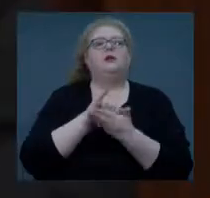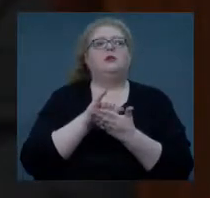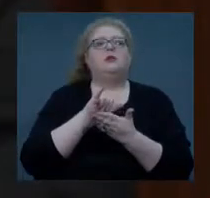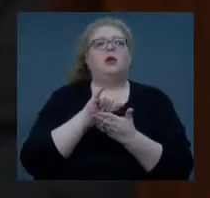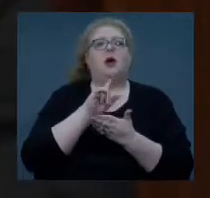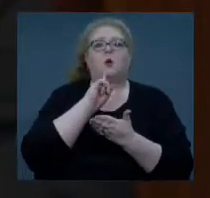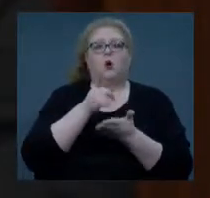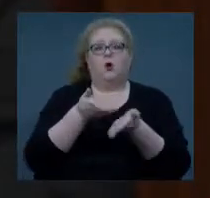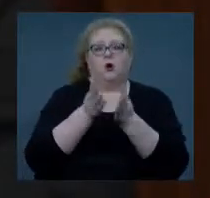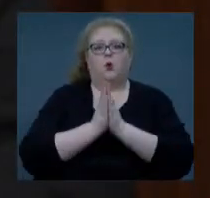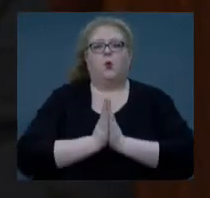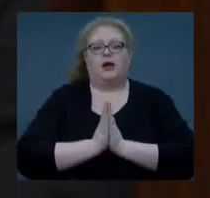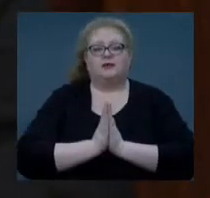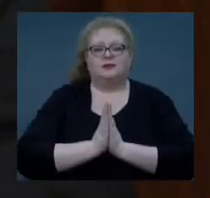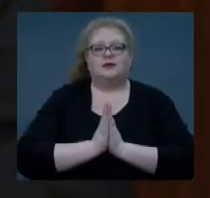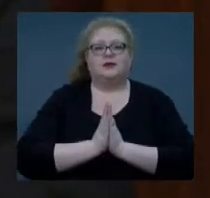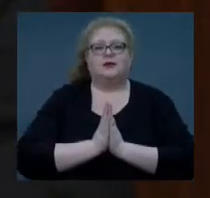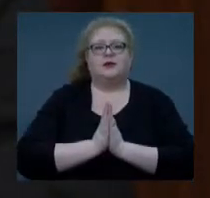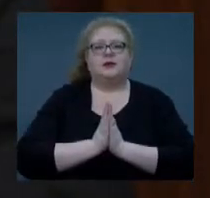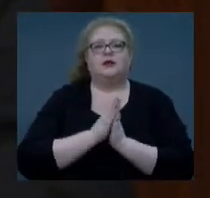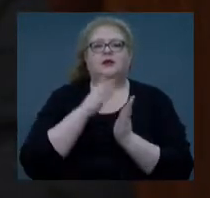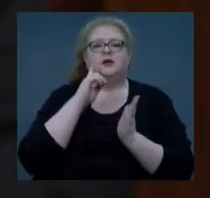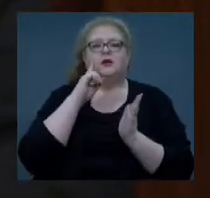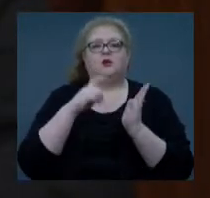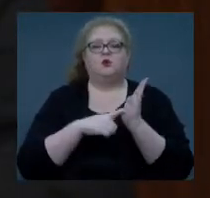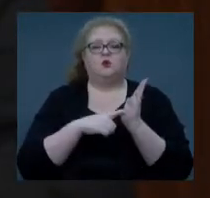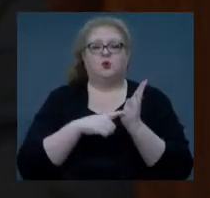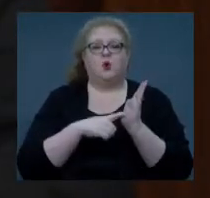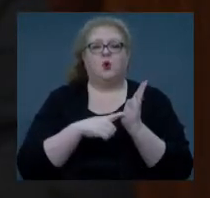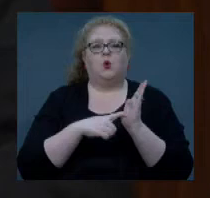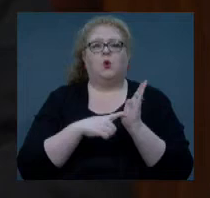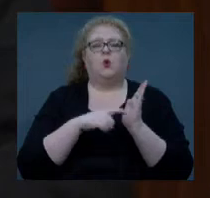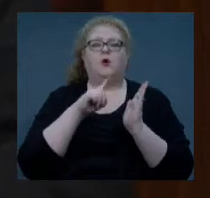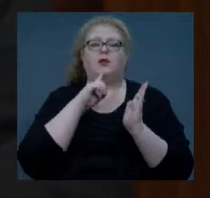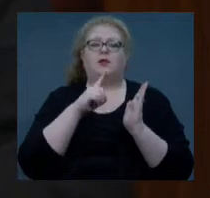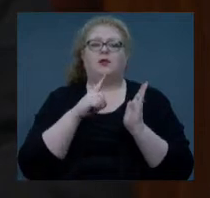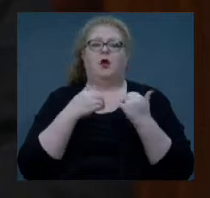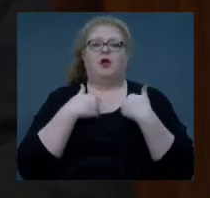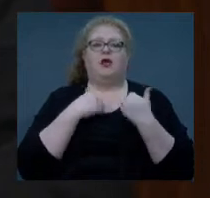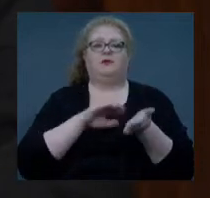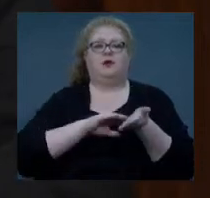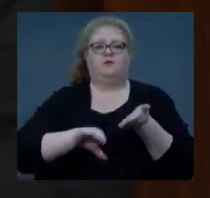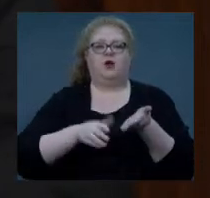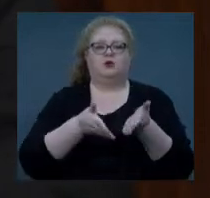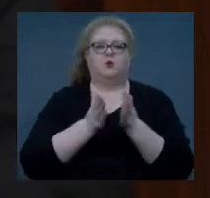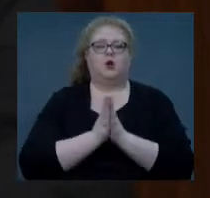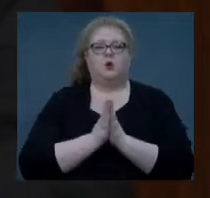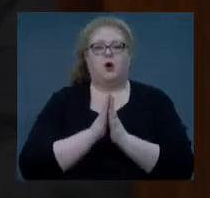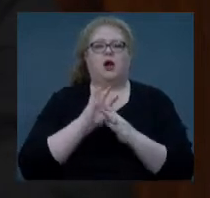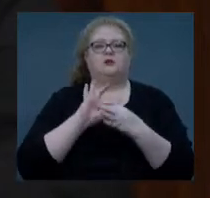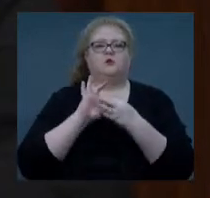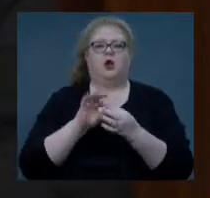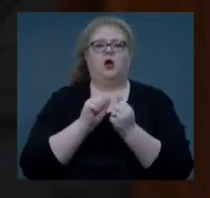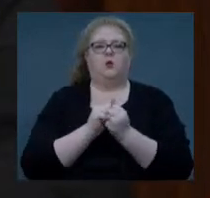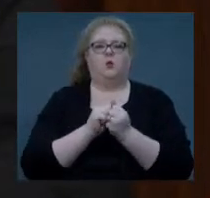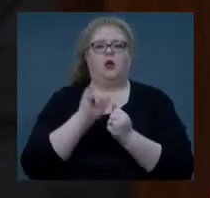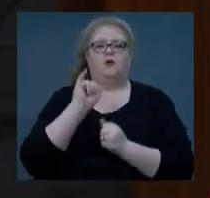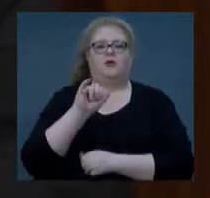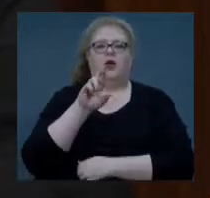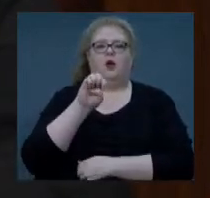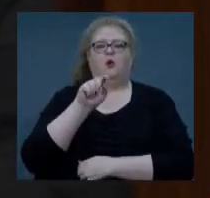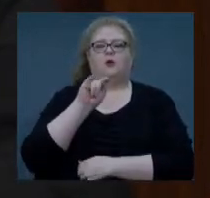been requested. To note for them, there is a variance requested regarding the retaining